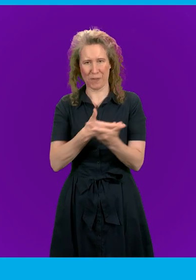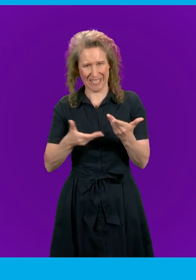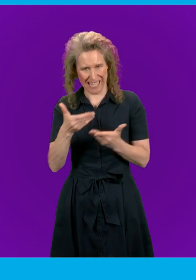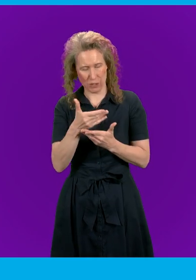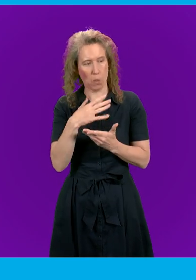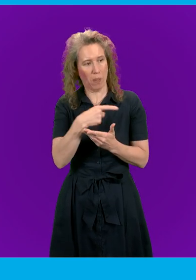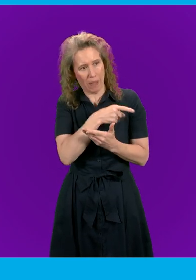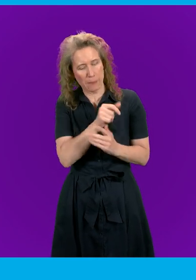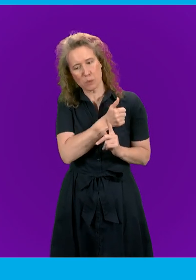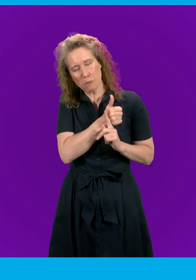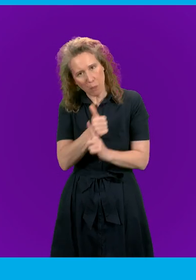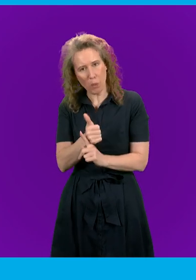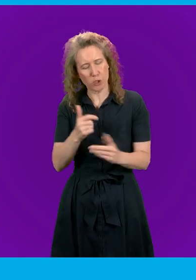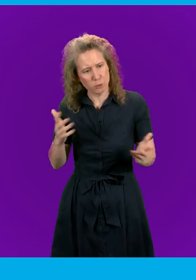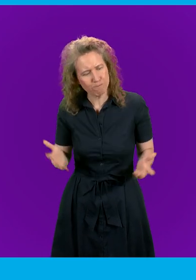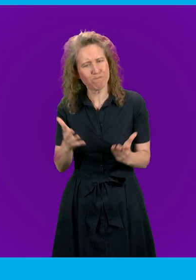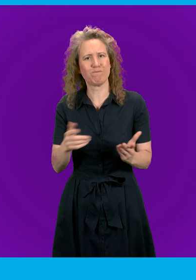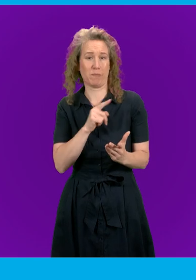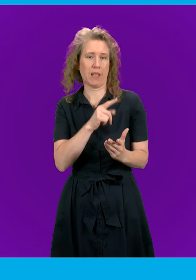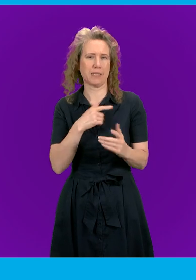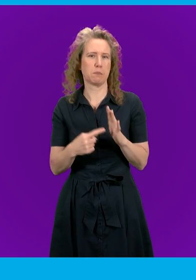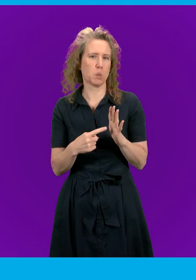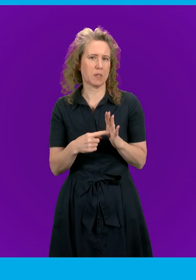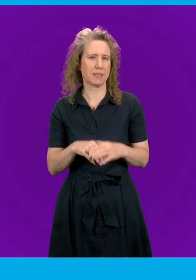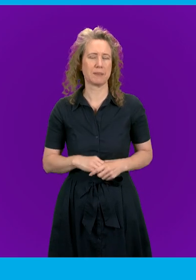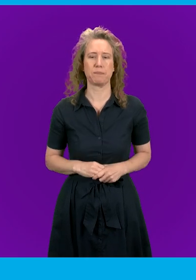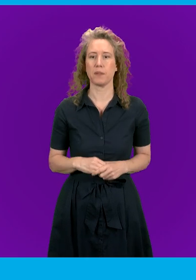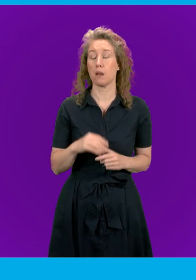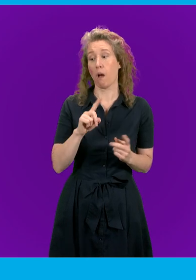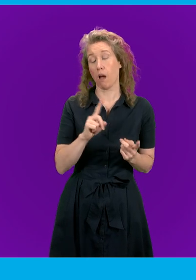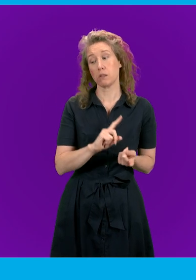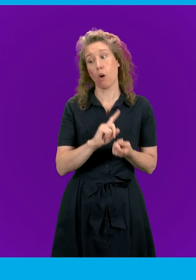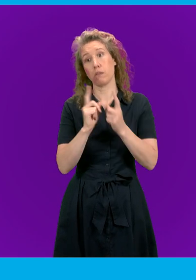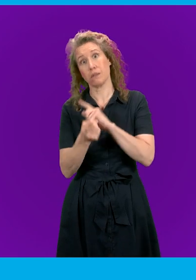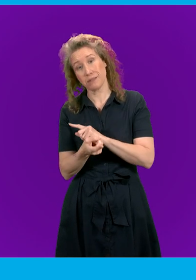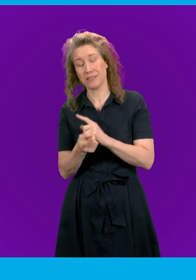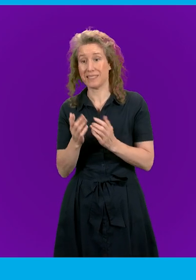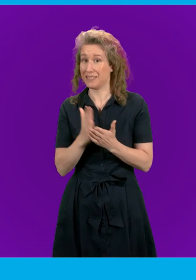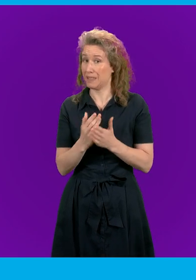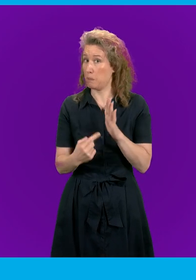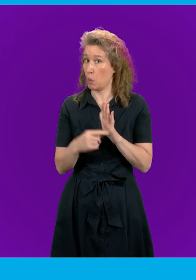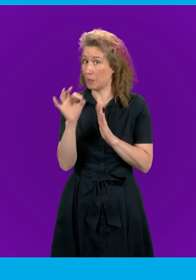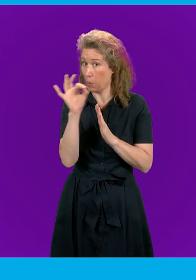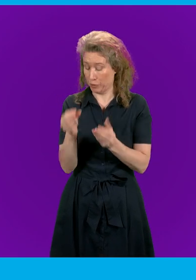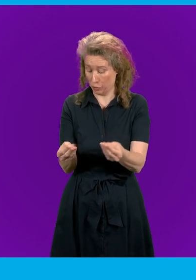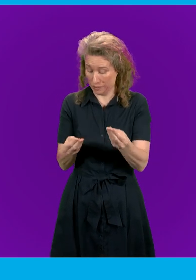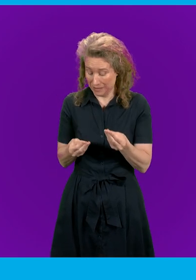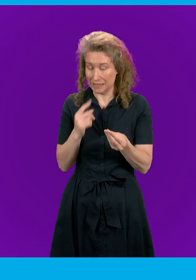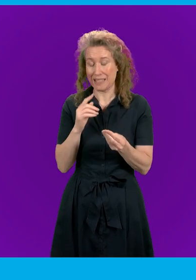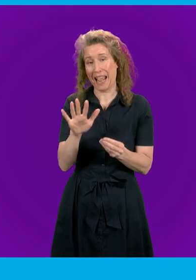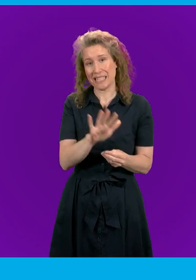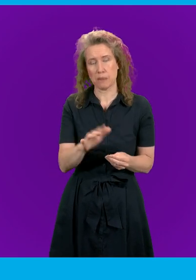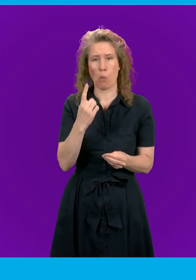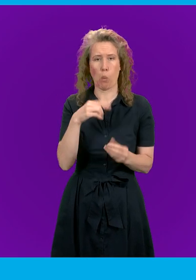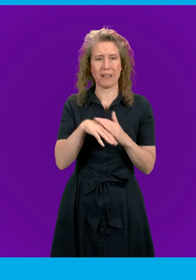champion these issues as well would be important. I guess on the other hand, and this is a really pertinent question, it is estimated that one in